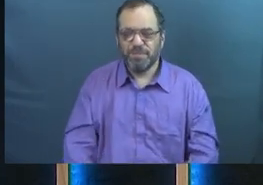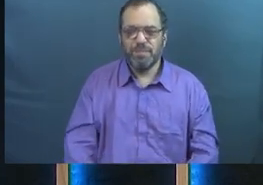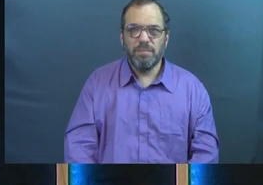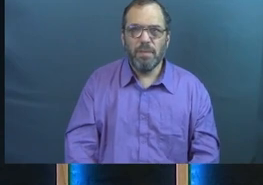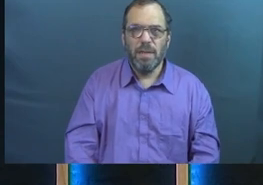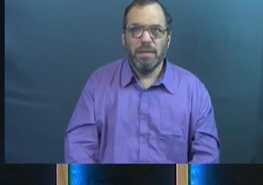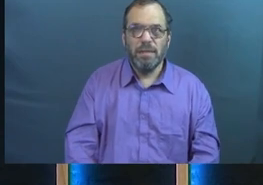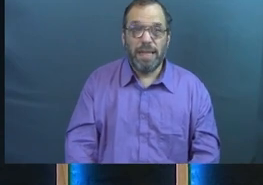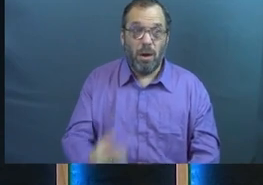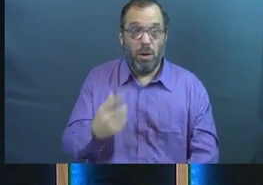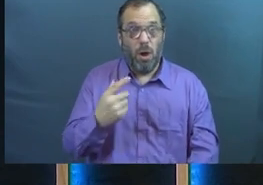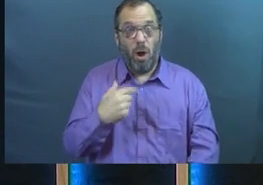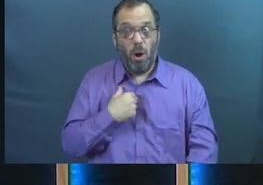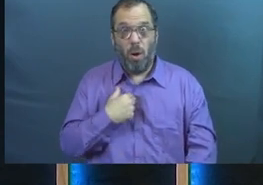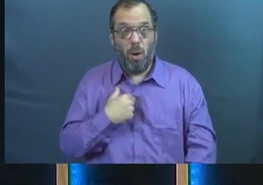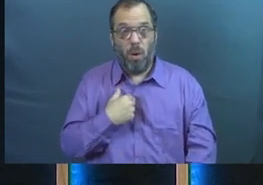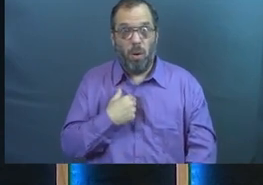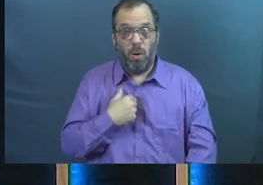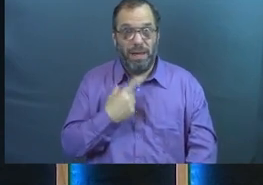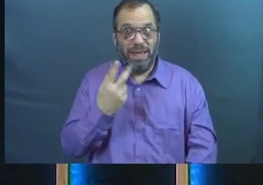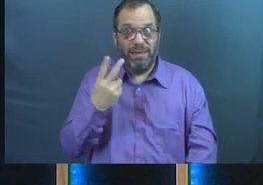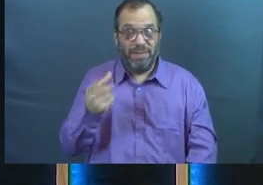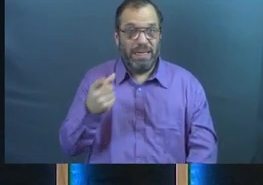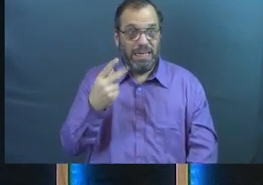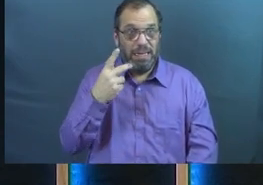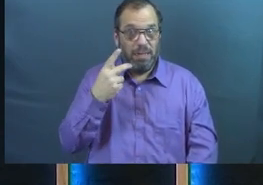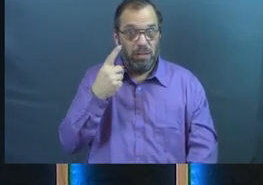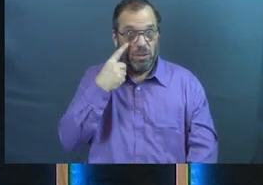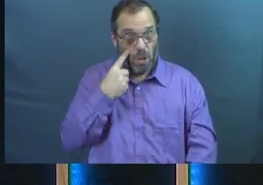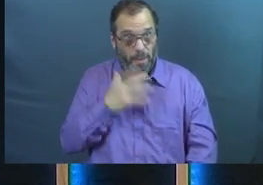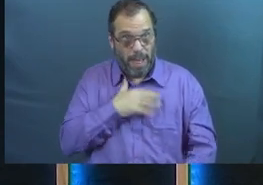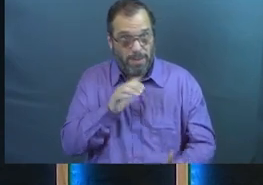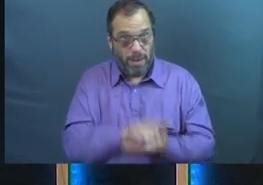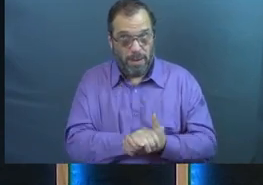You're like, not if you saw my marriage, you wouldn't think it's crazy.